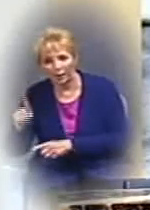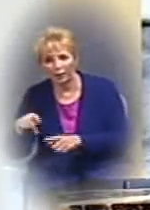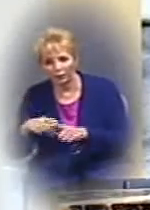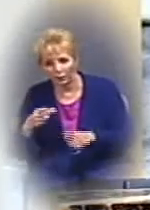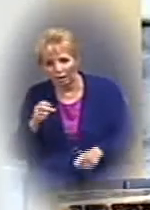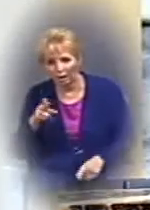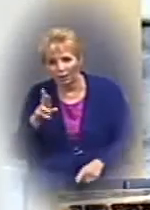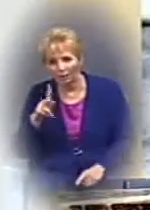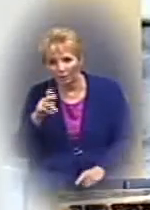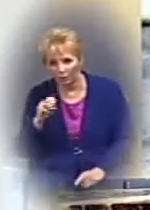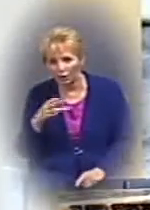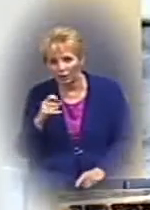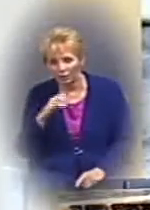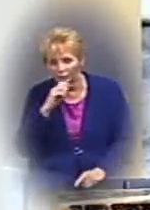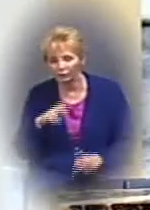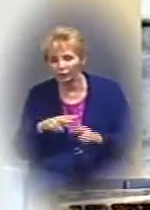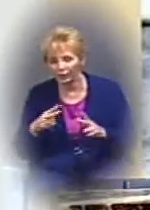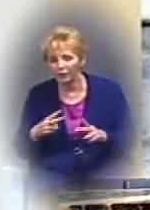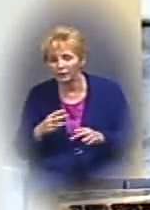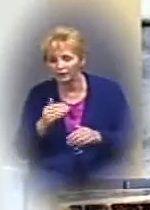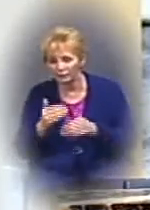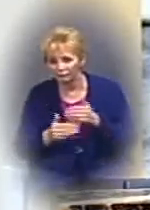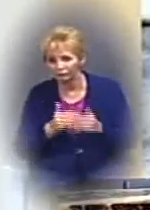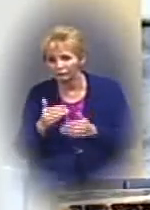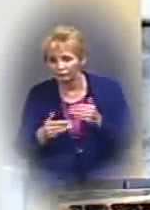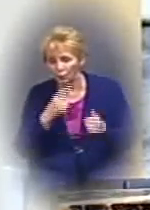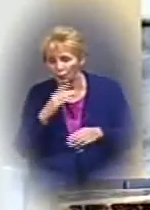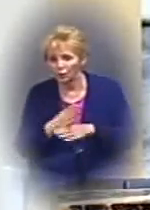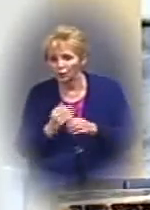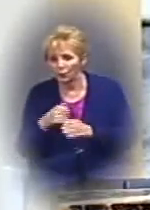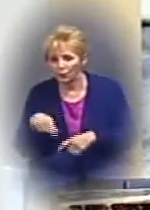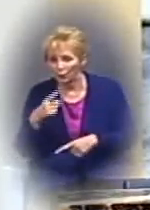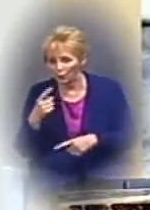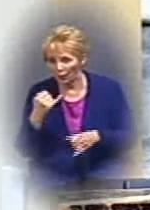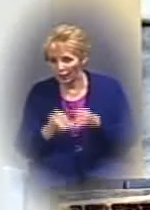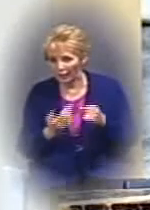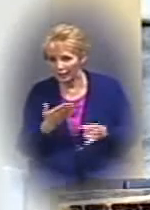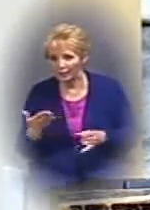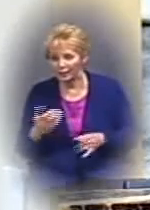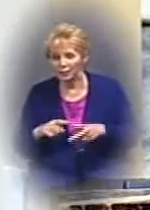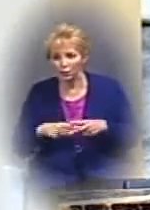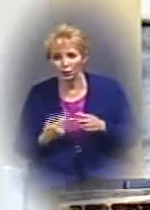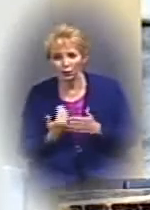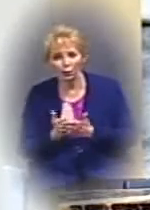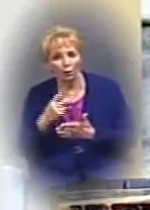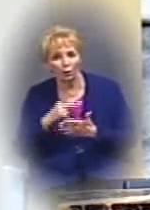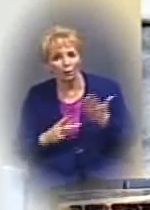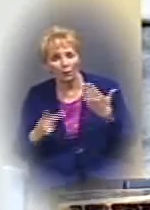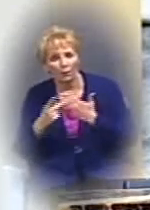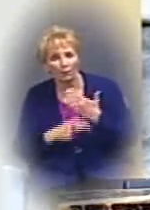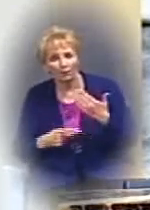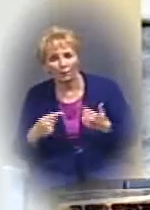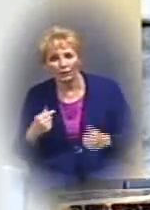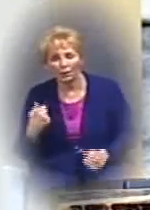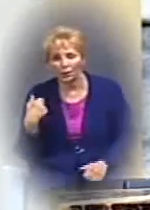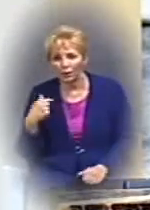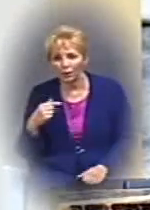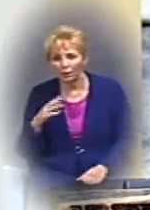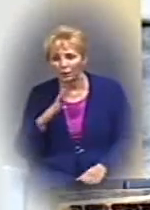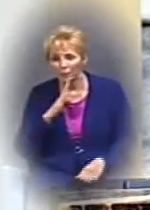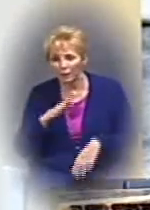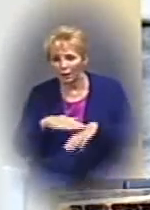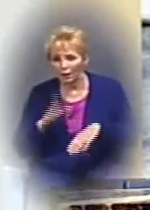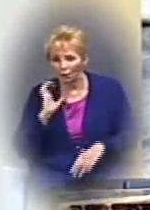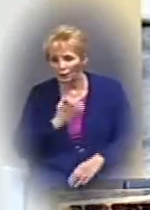So I think that's very generous and would like to share that with you. And then one last thing, we've started a new program called We Honor Vets.